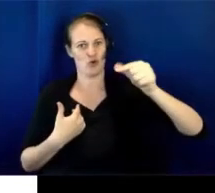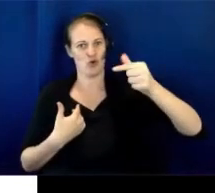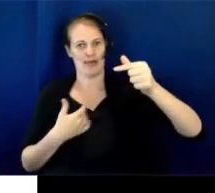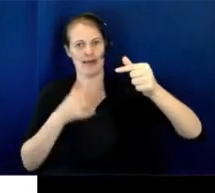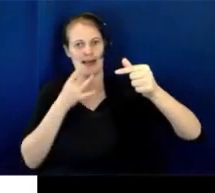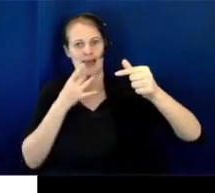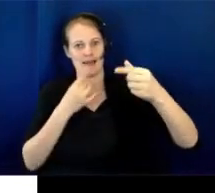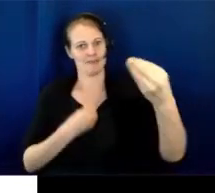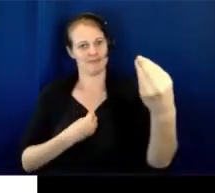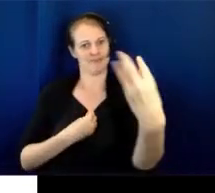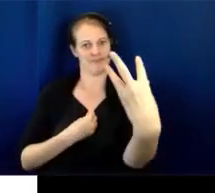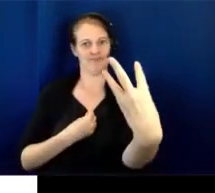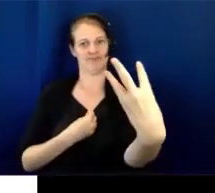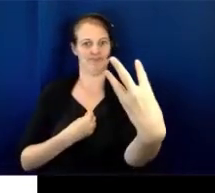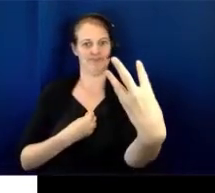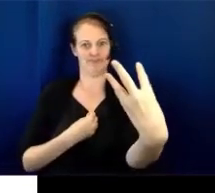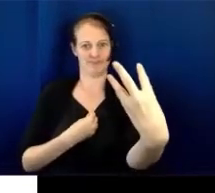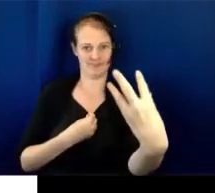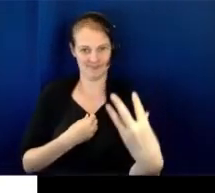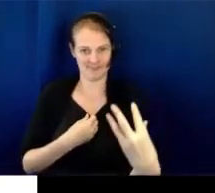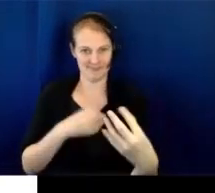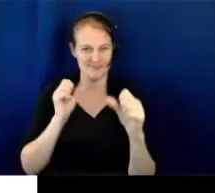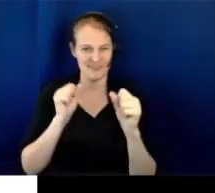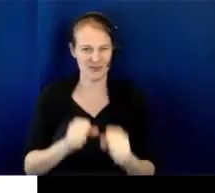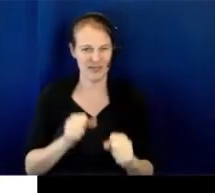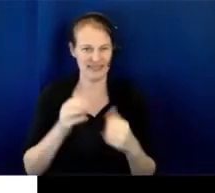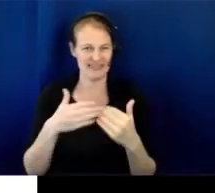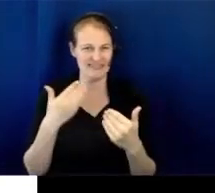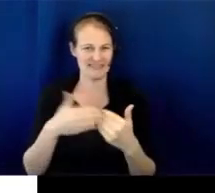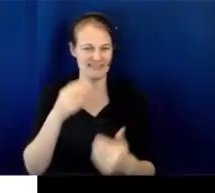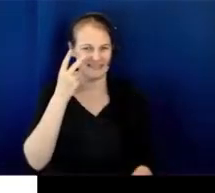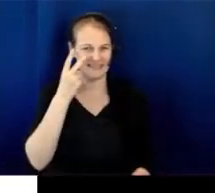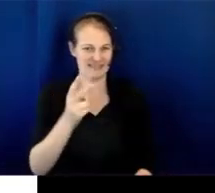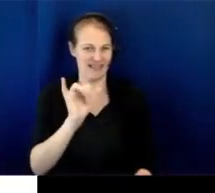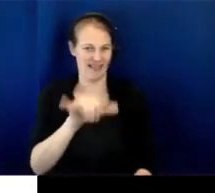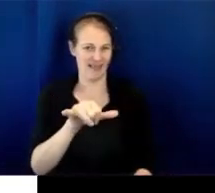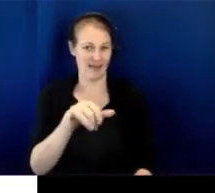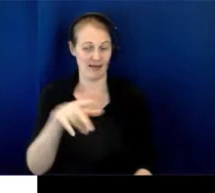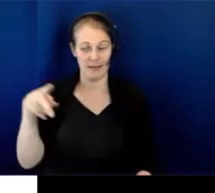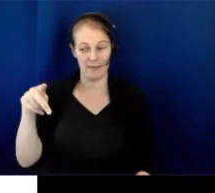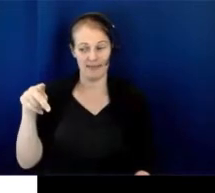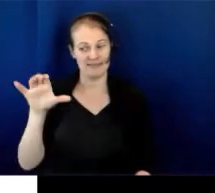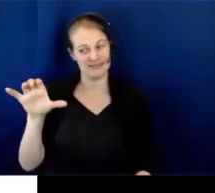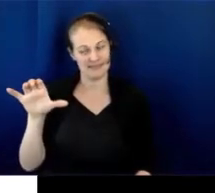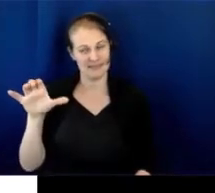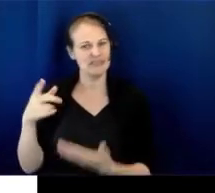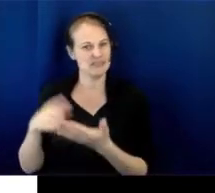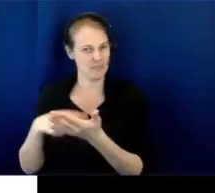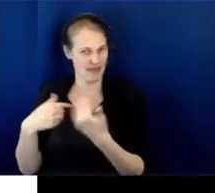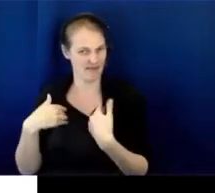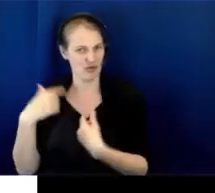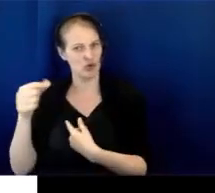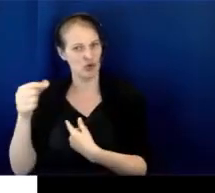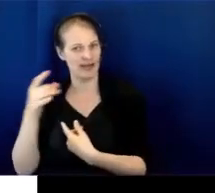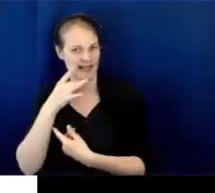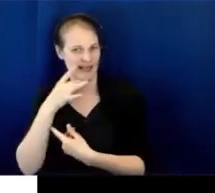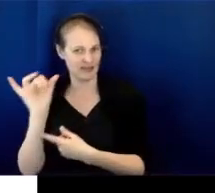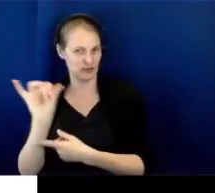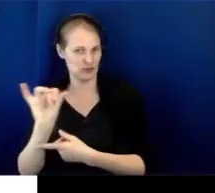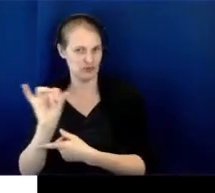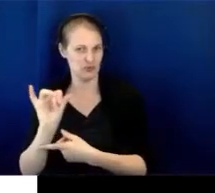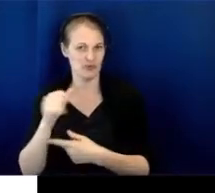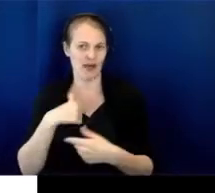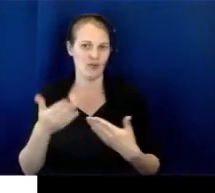that's staring at you. And you'll be able to see it. And for PCs, there's usually a green light as well. But I always recommend